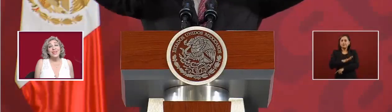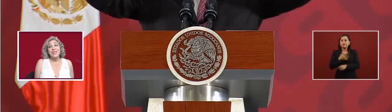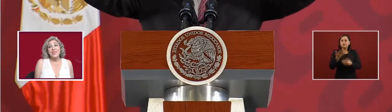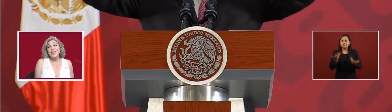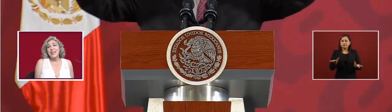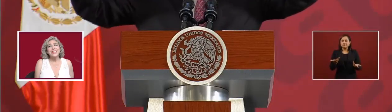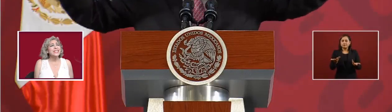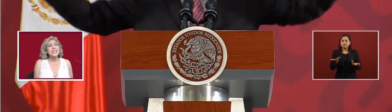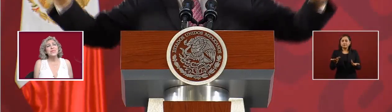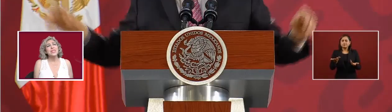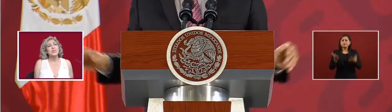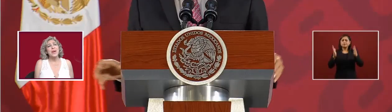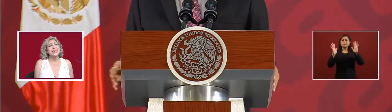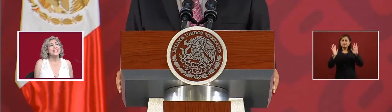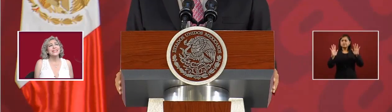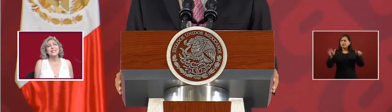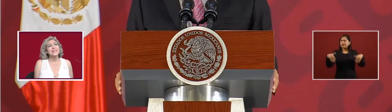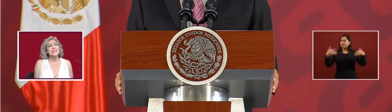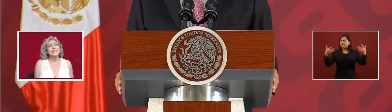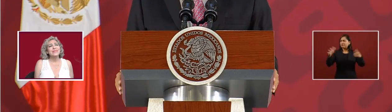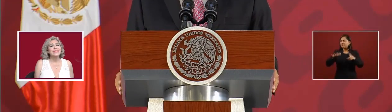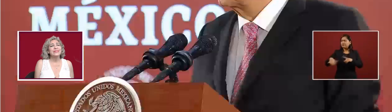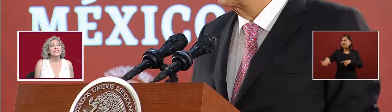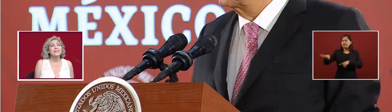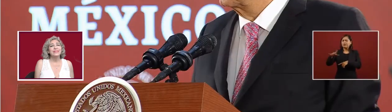you can continue with those practices